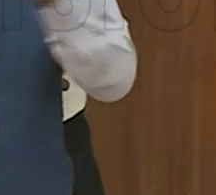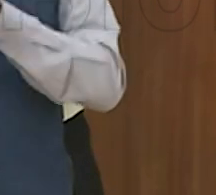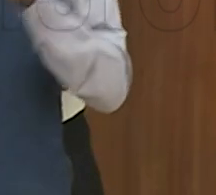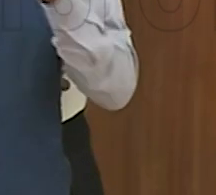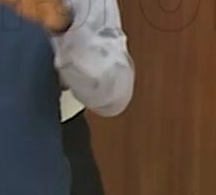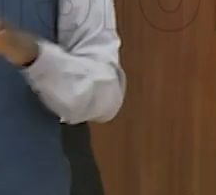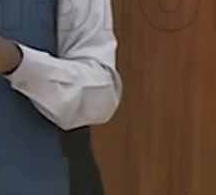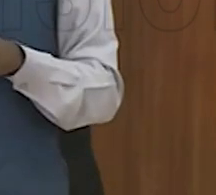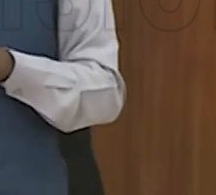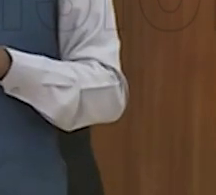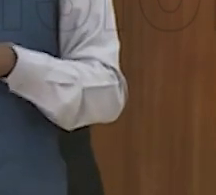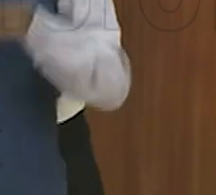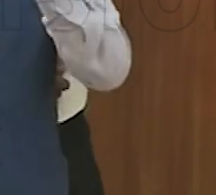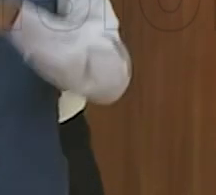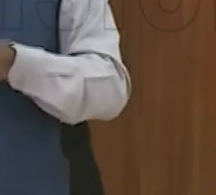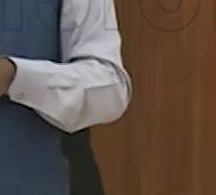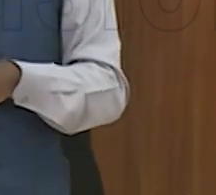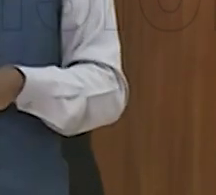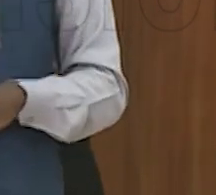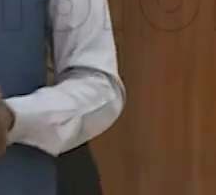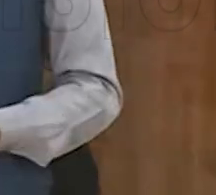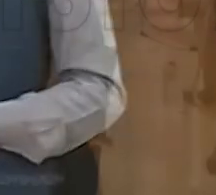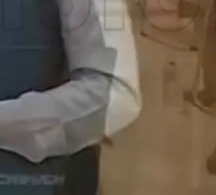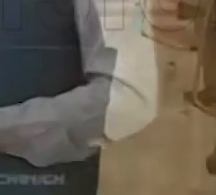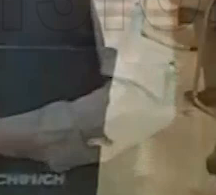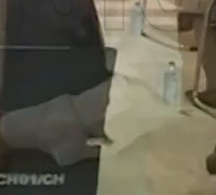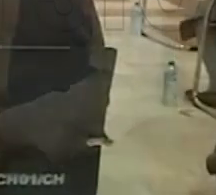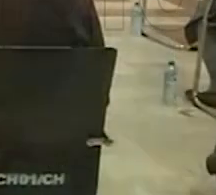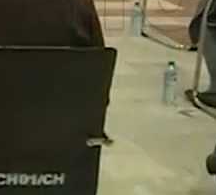bless Nigeria. We hope to see you on Monday.